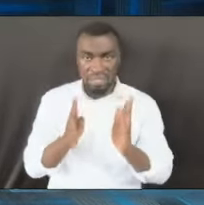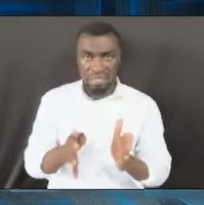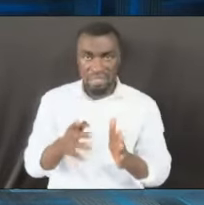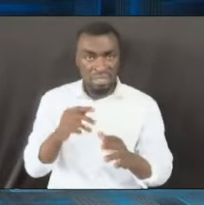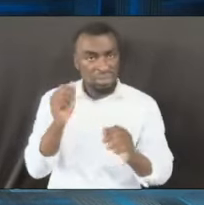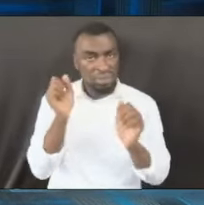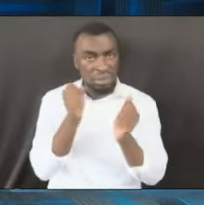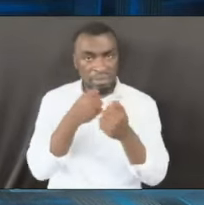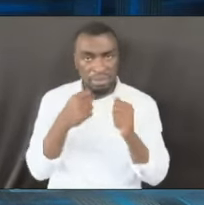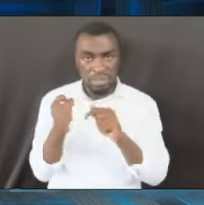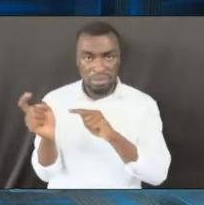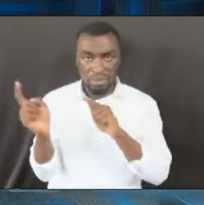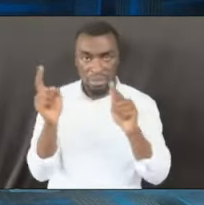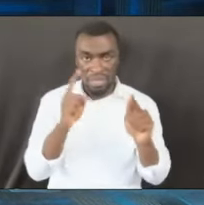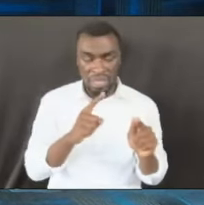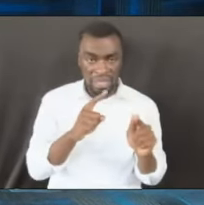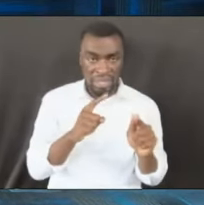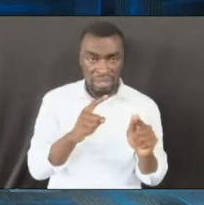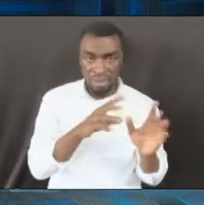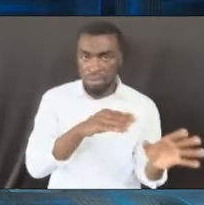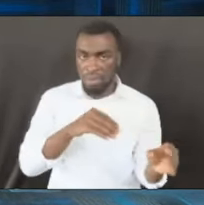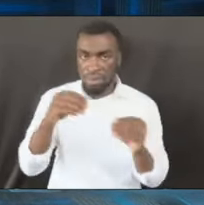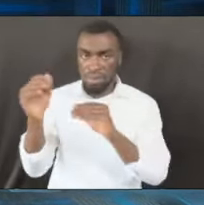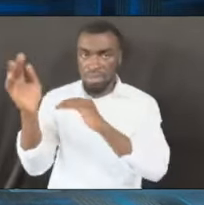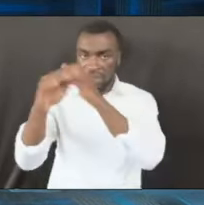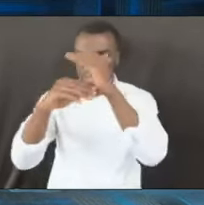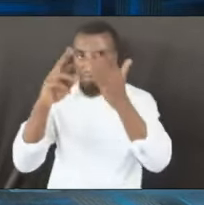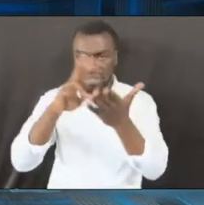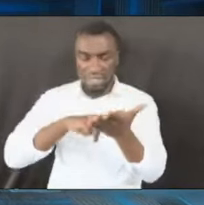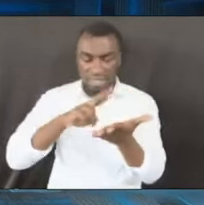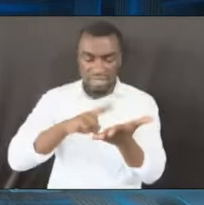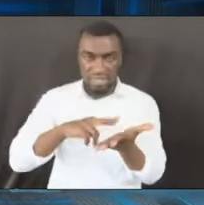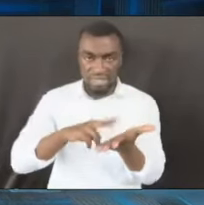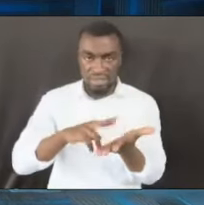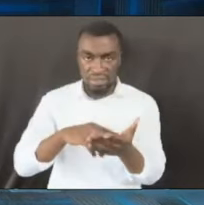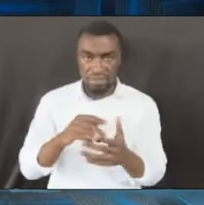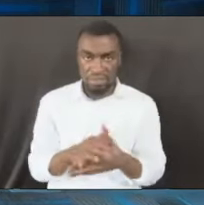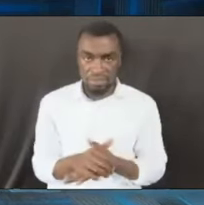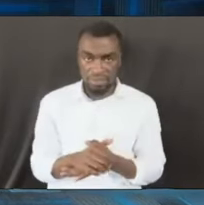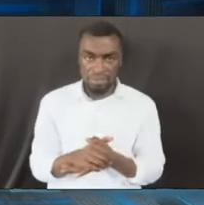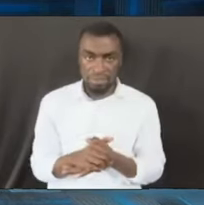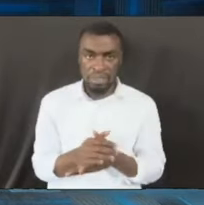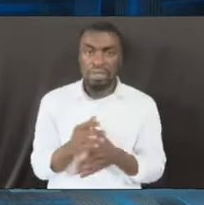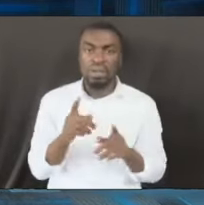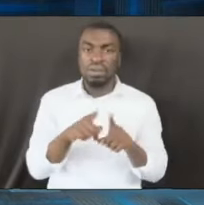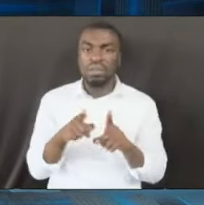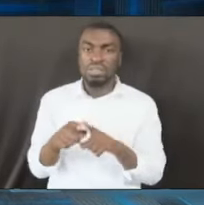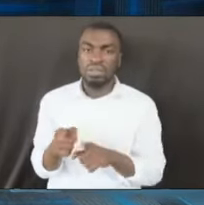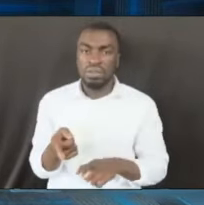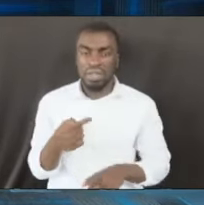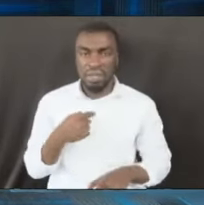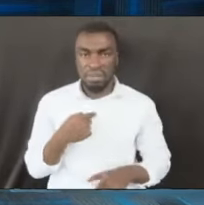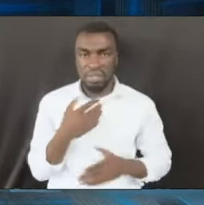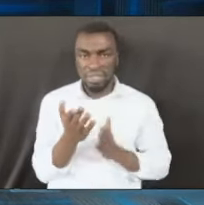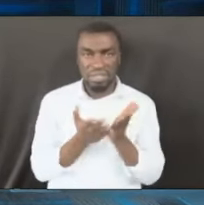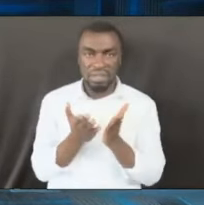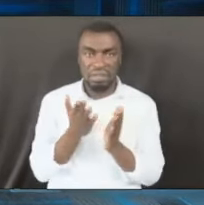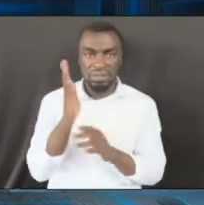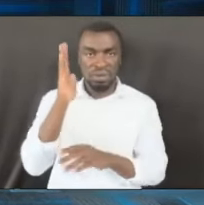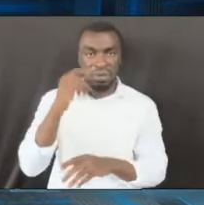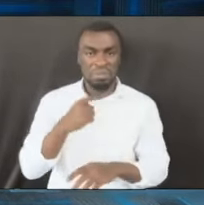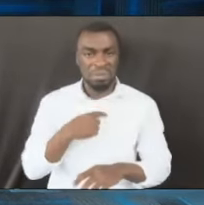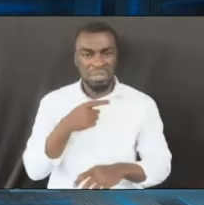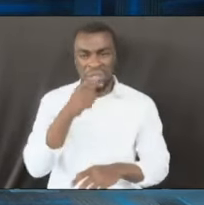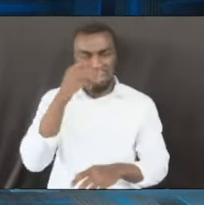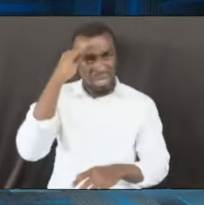heavens register. Then, you know, when he was called, he said, no, even here I'm serving God. I don't drink. I don't